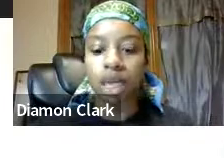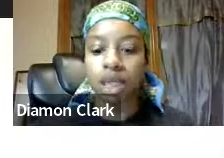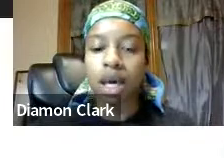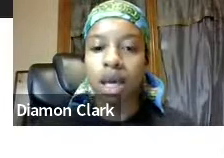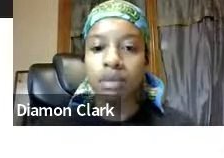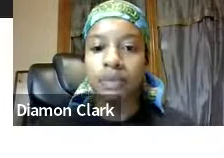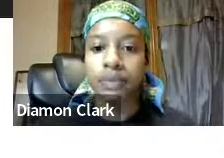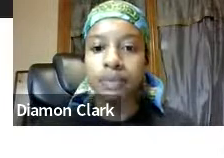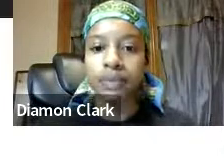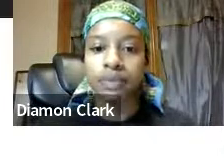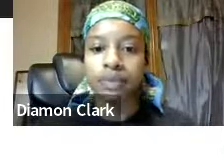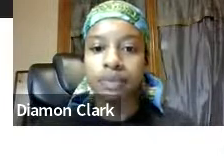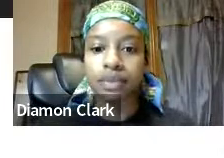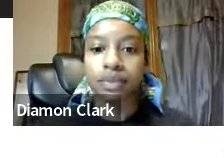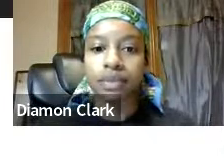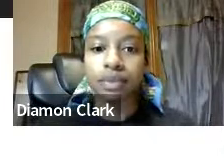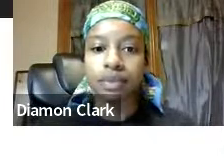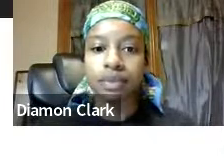next slide.